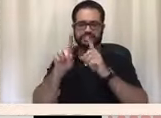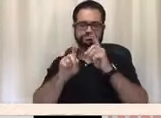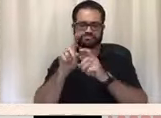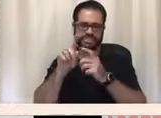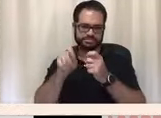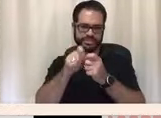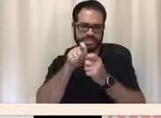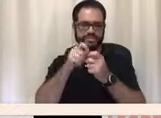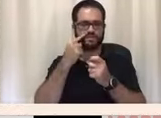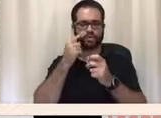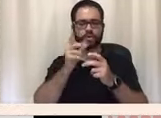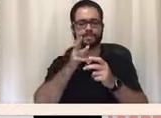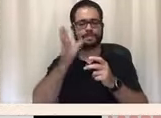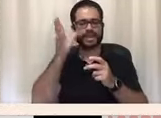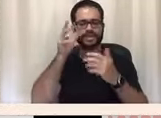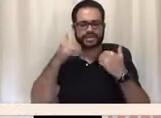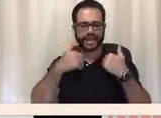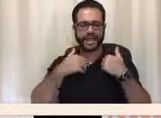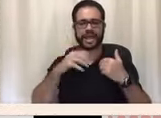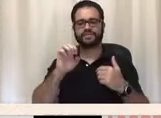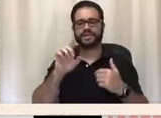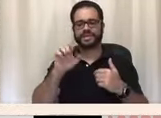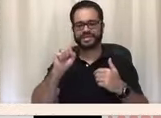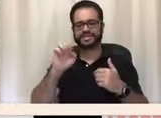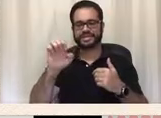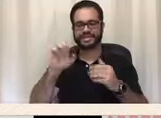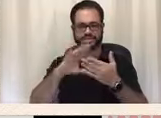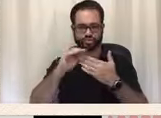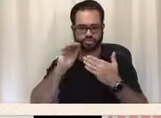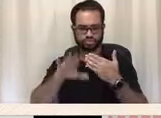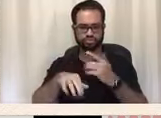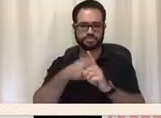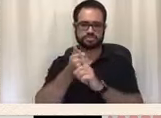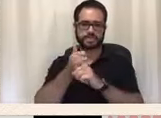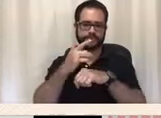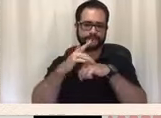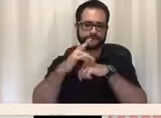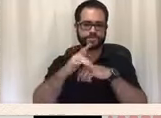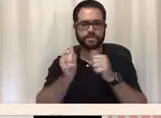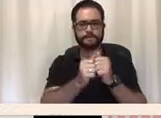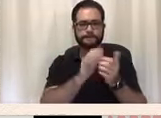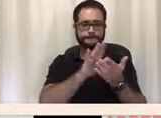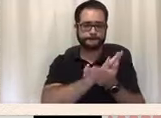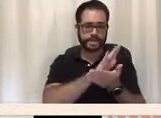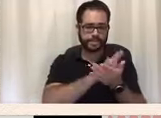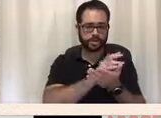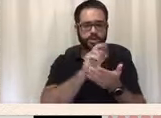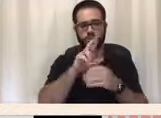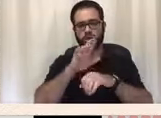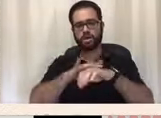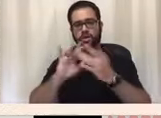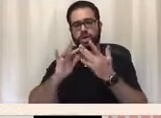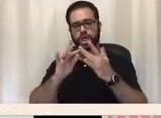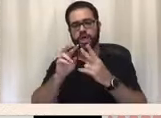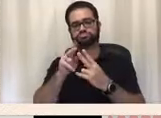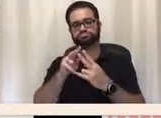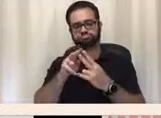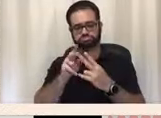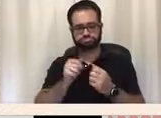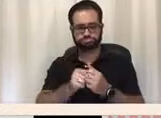ESE students, and it's available in paper and also online. Hopefully you've seen this